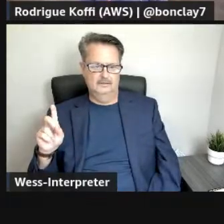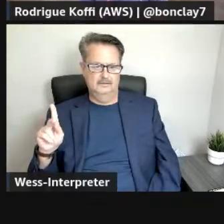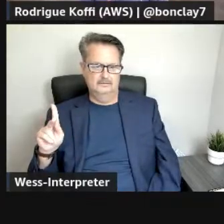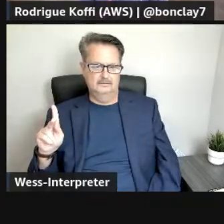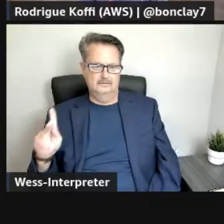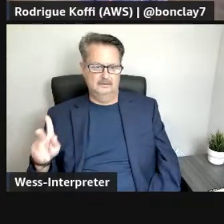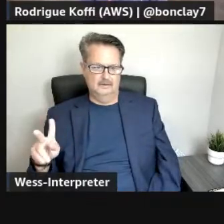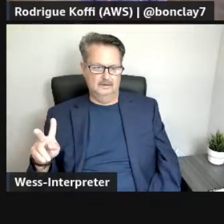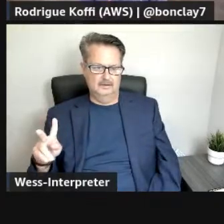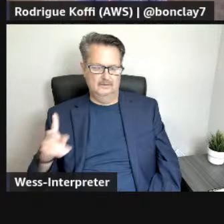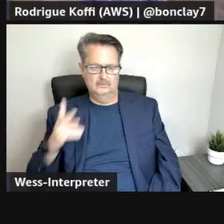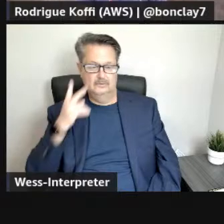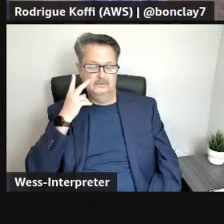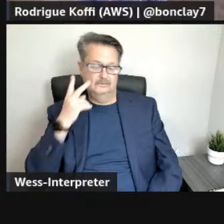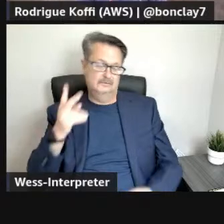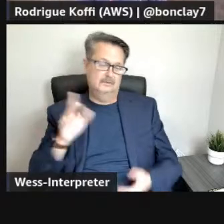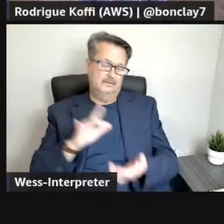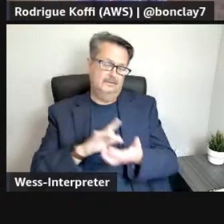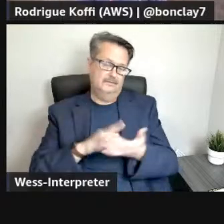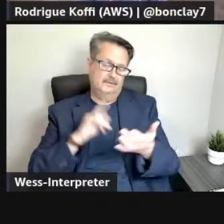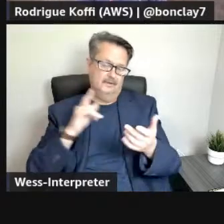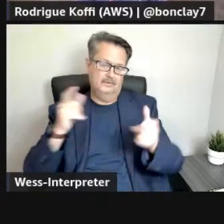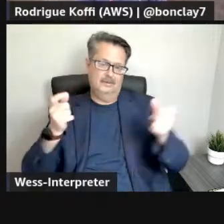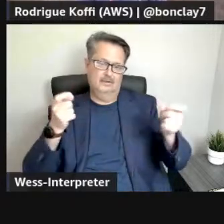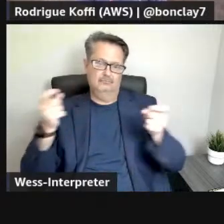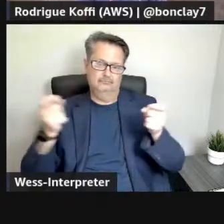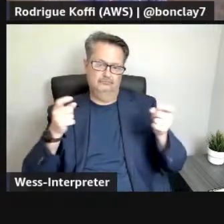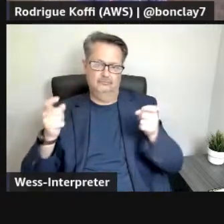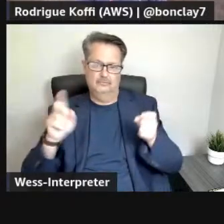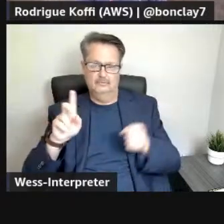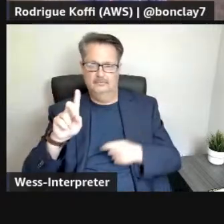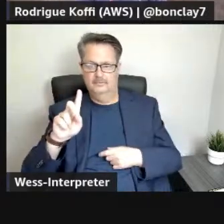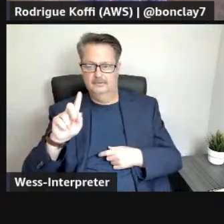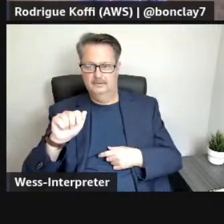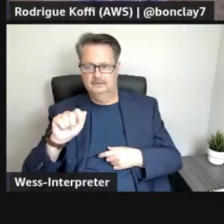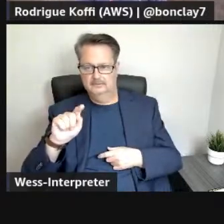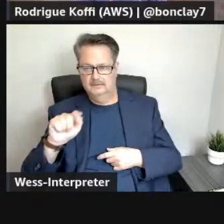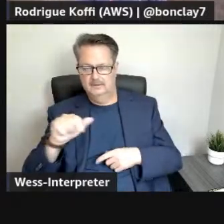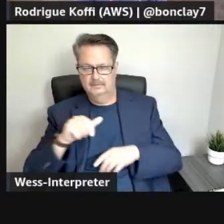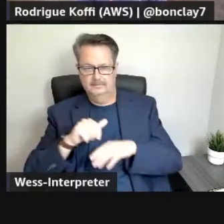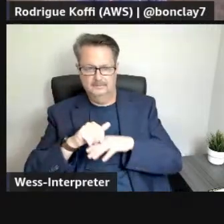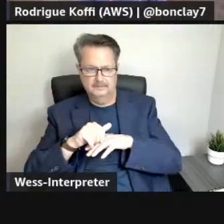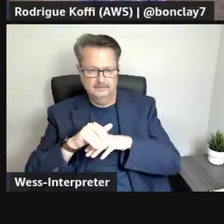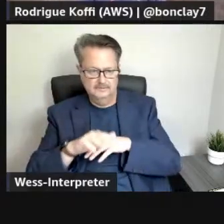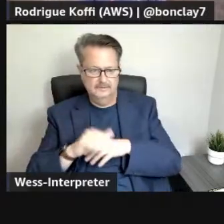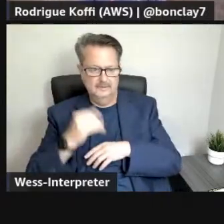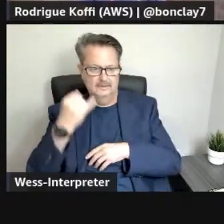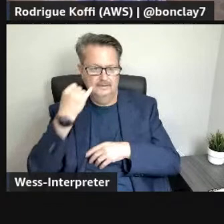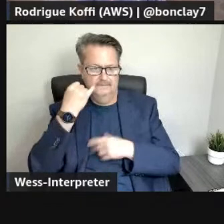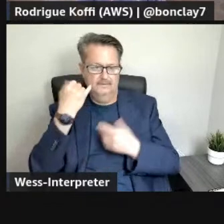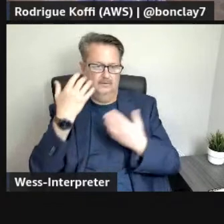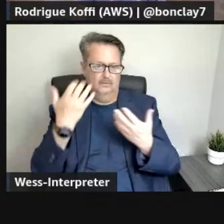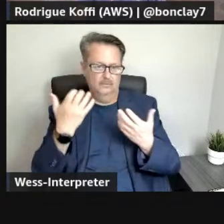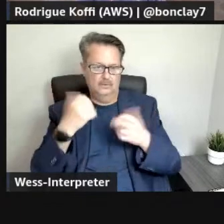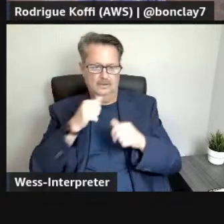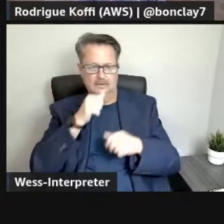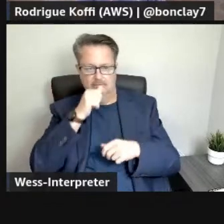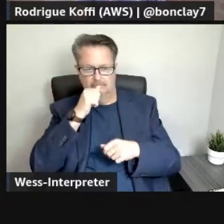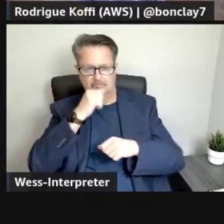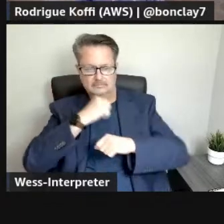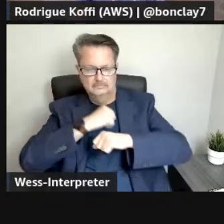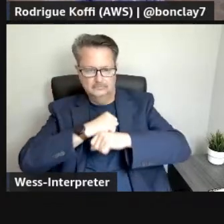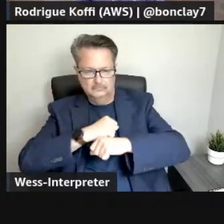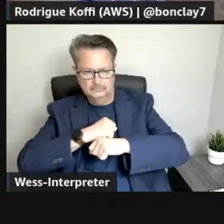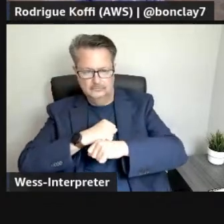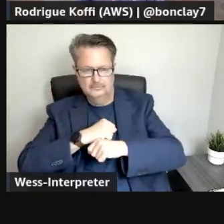much more control over what data is being sent. And if you want to have any kind of security audit that you want to